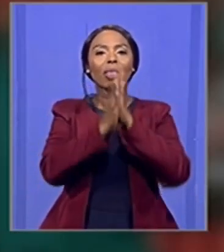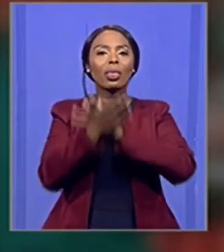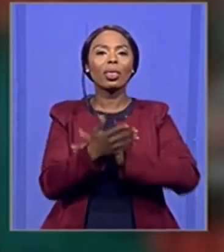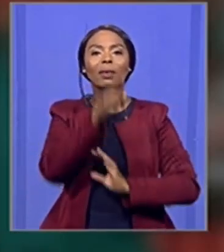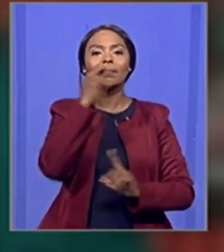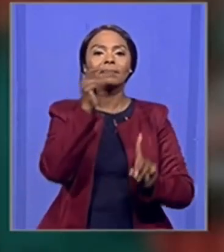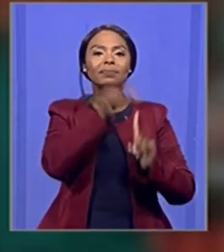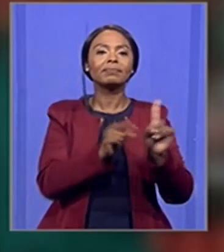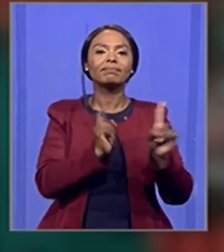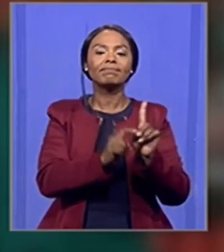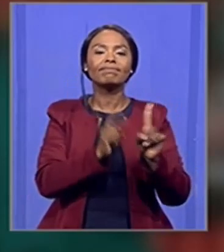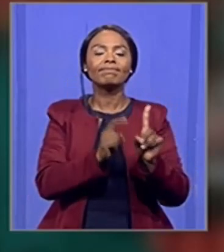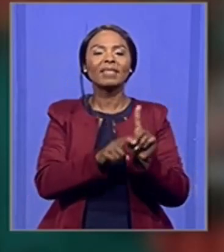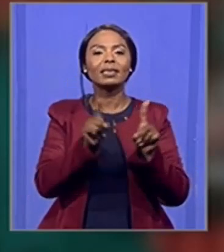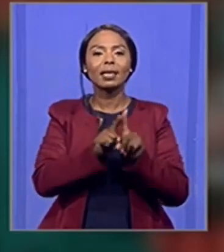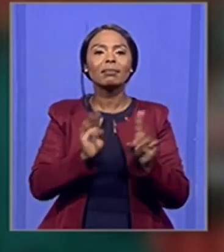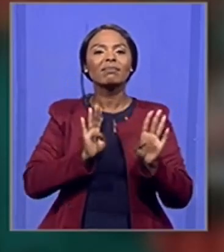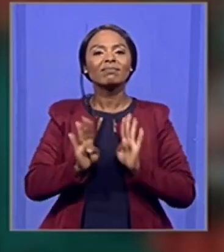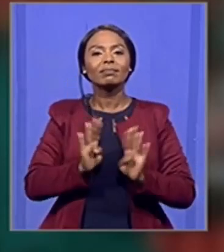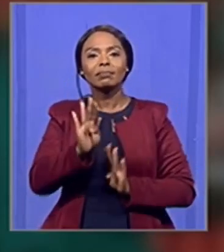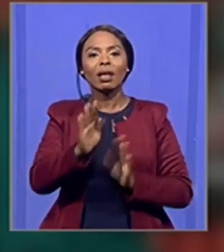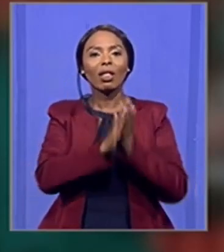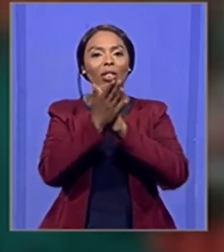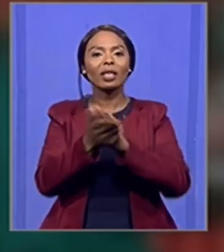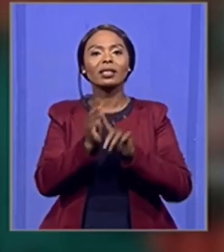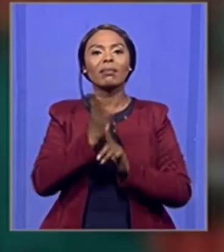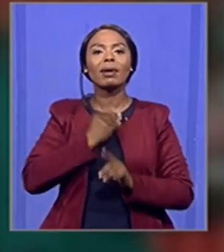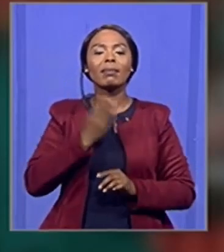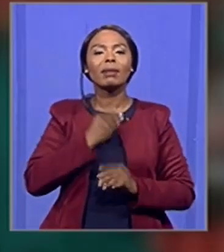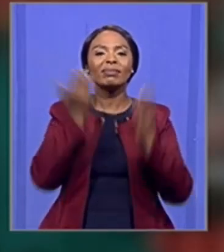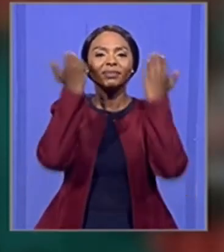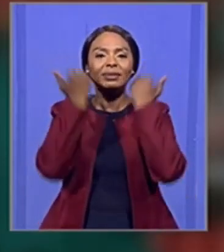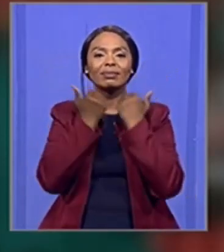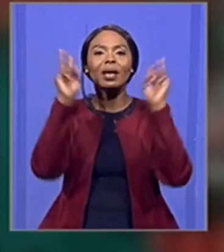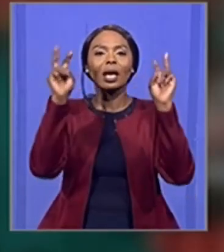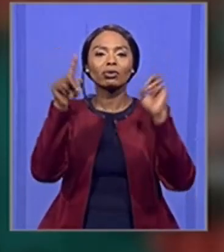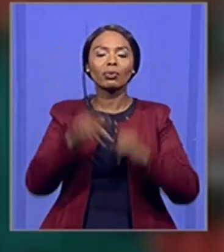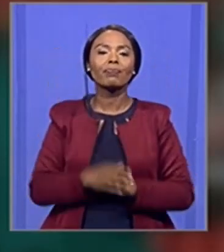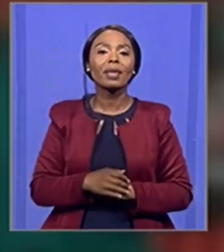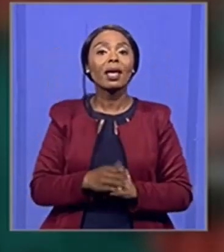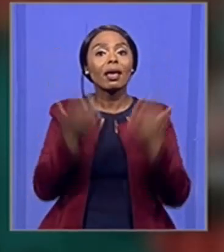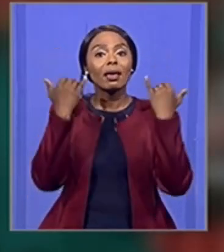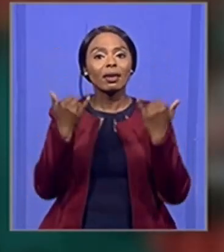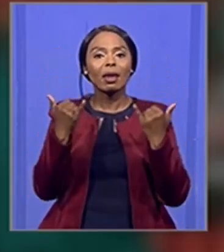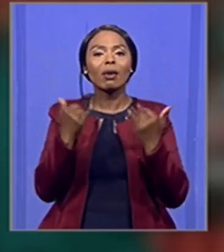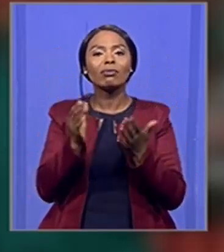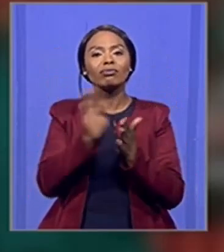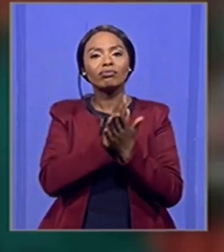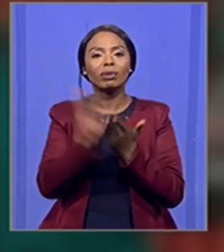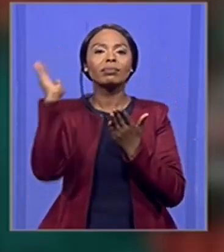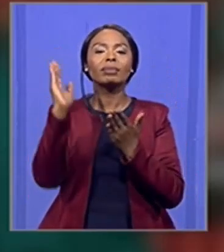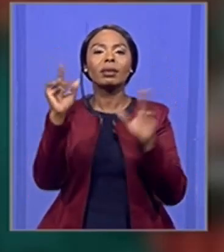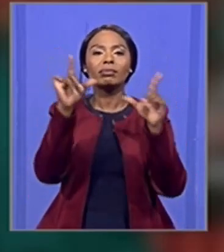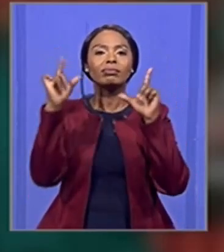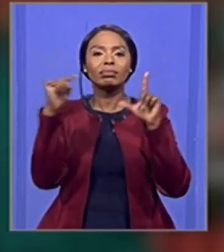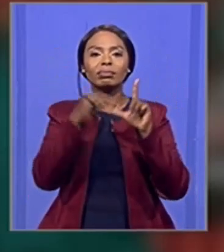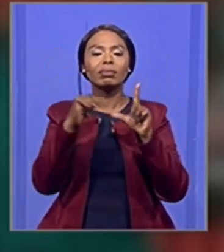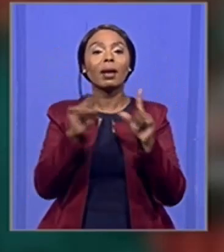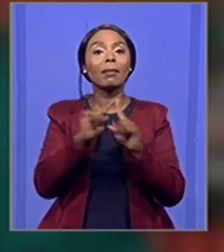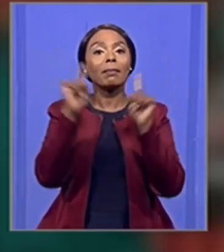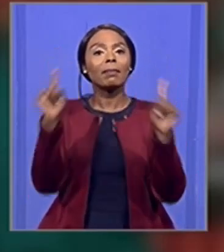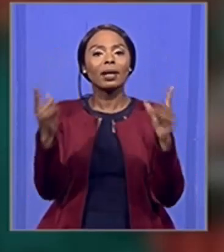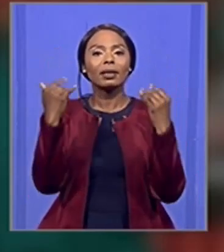boahlodi marageng gape go nyatša seriti sa boahlodi ga bjalo seswantšho seo se phumutšwe le ge go le bjalo